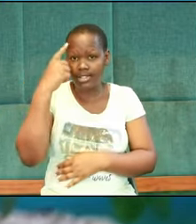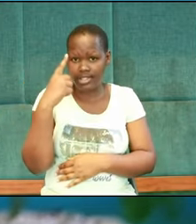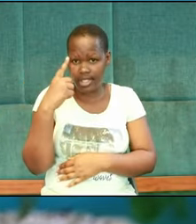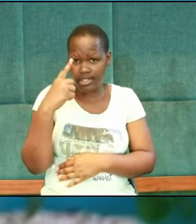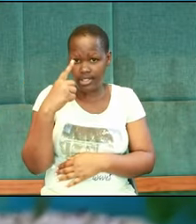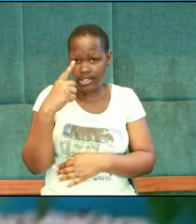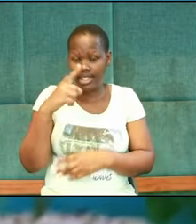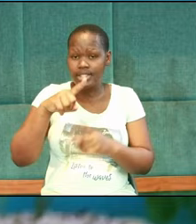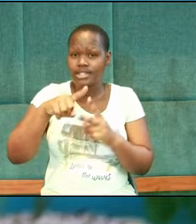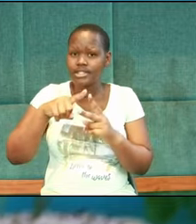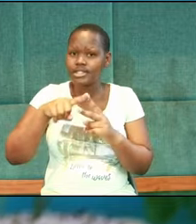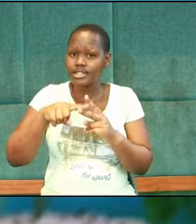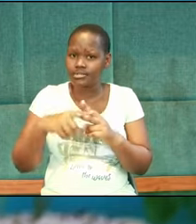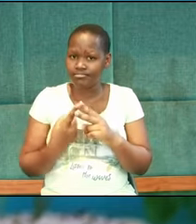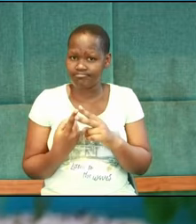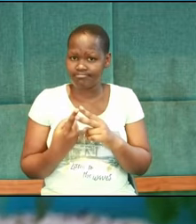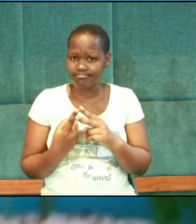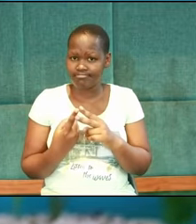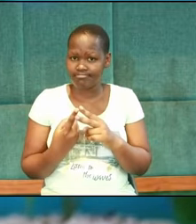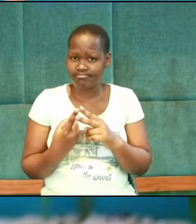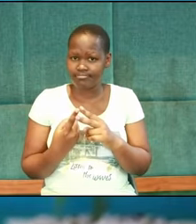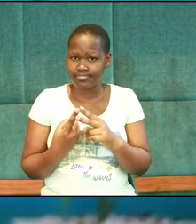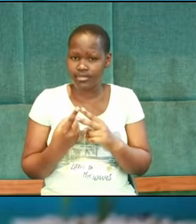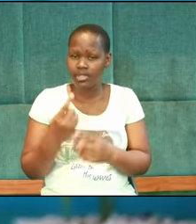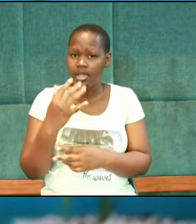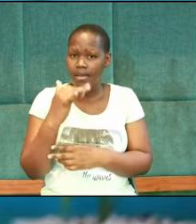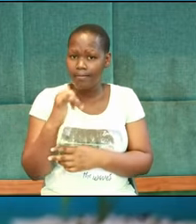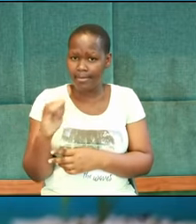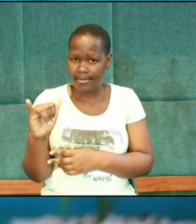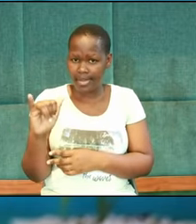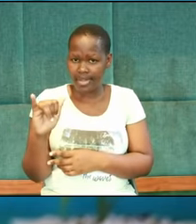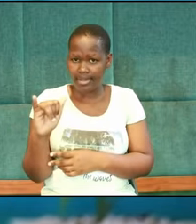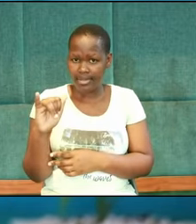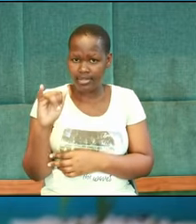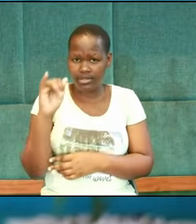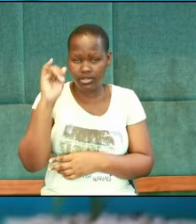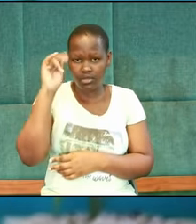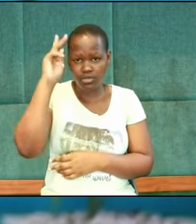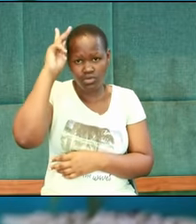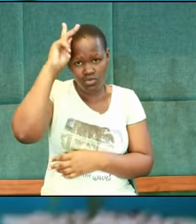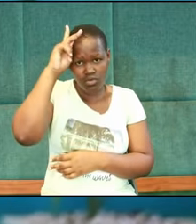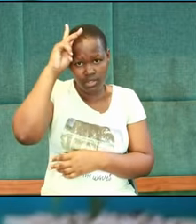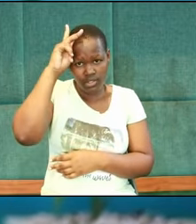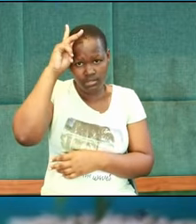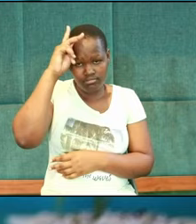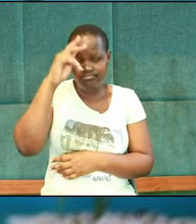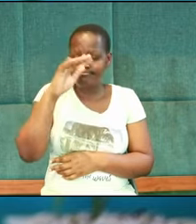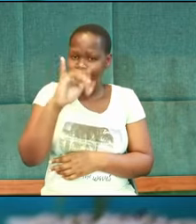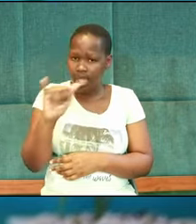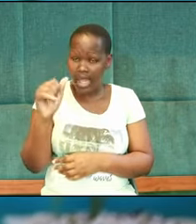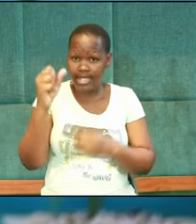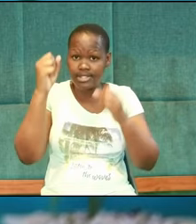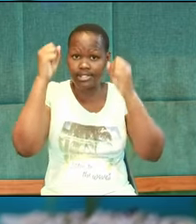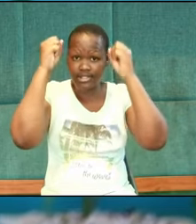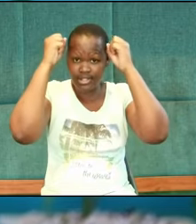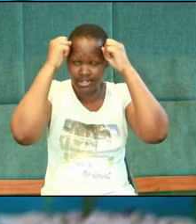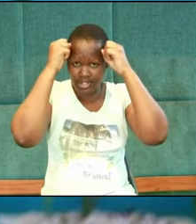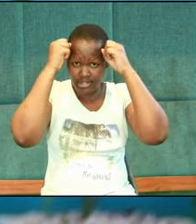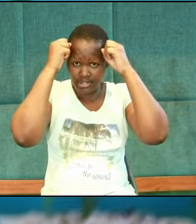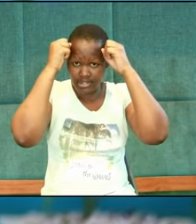established. By knowledge, by studying,